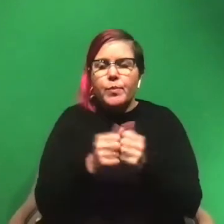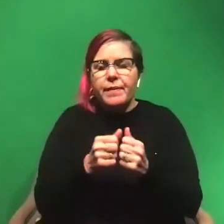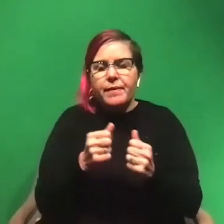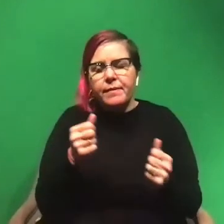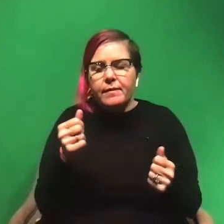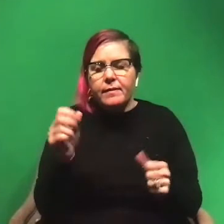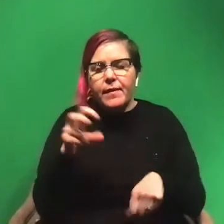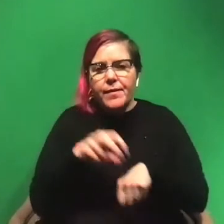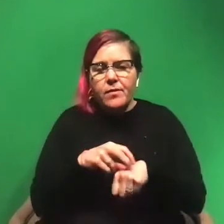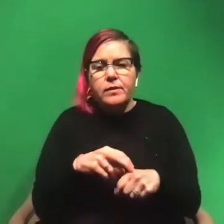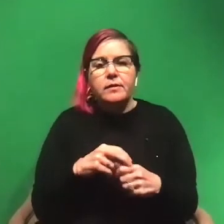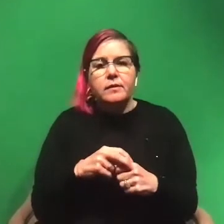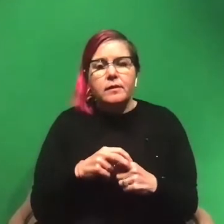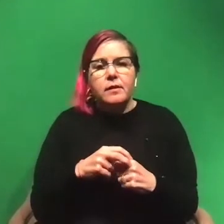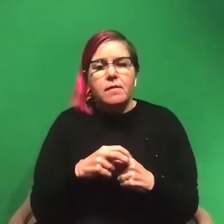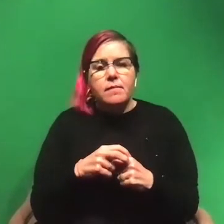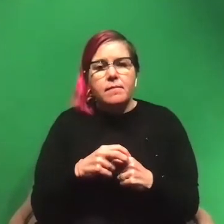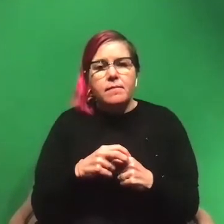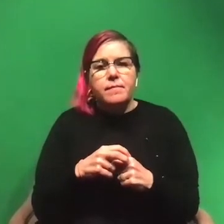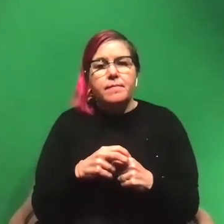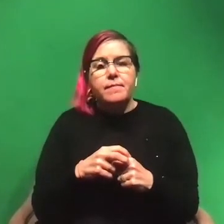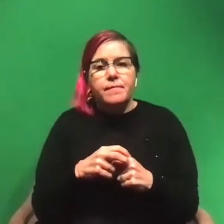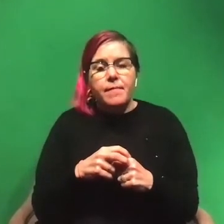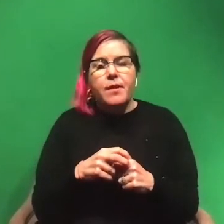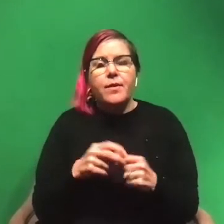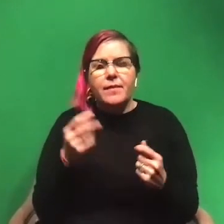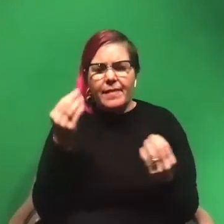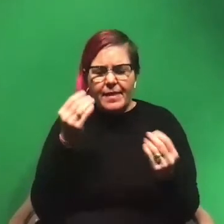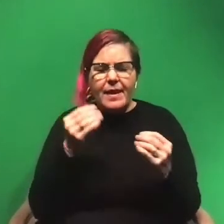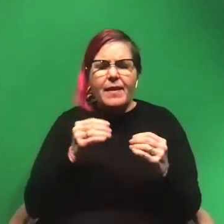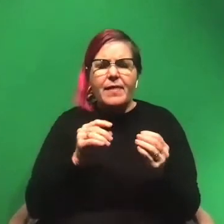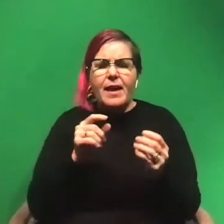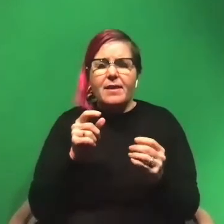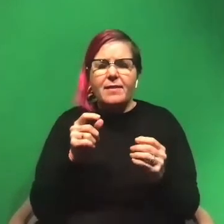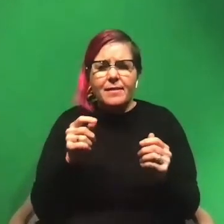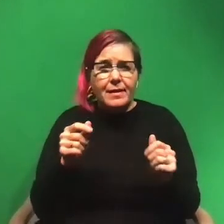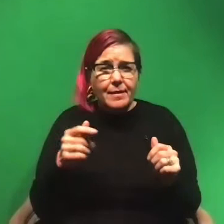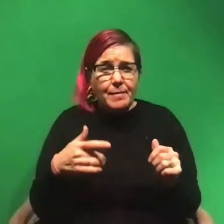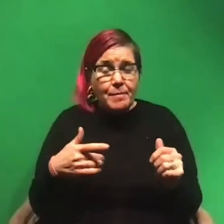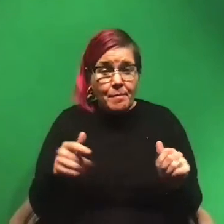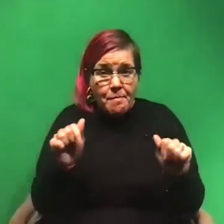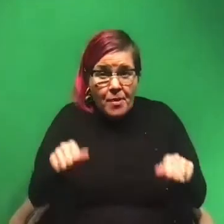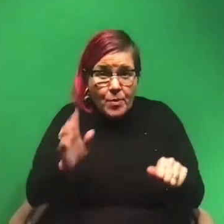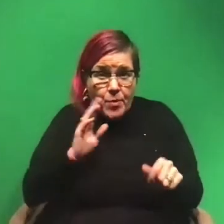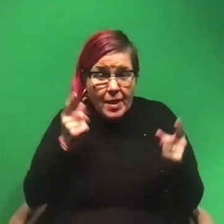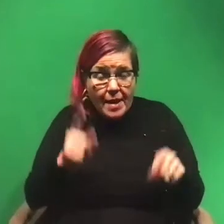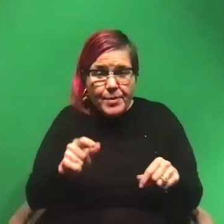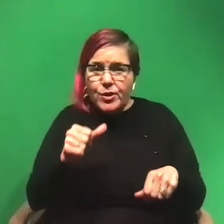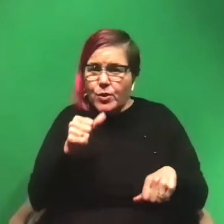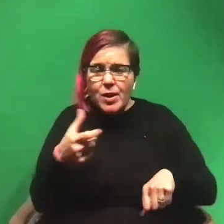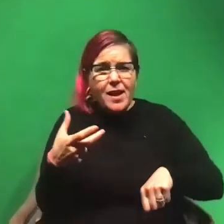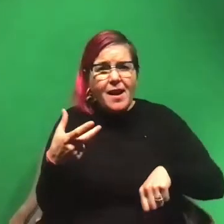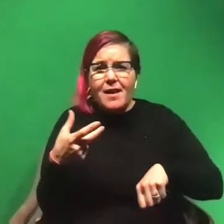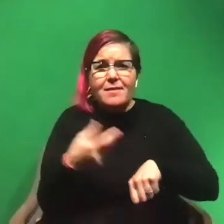You also have to think, every time that these studies explode, you have to think, like, what is the probability of this happening in your house? You're not injecting, or you're not making a